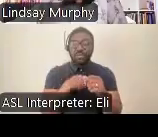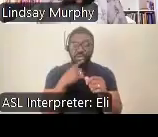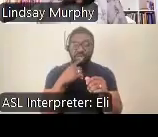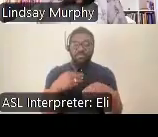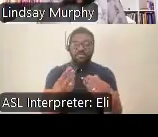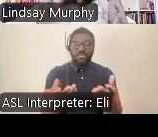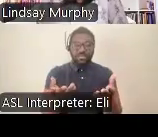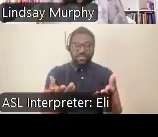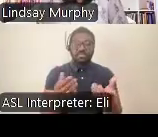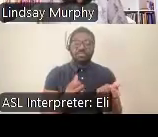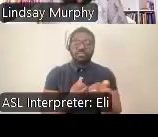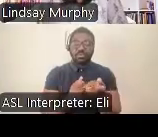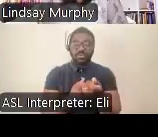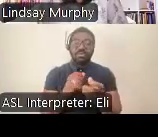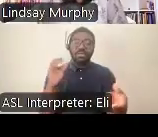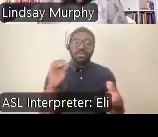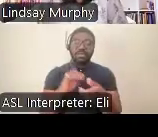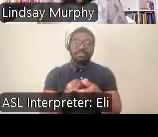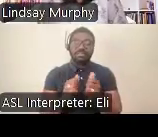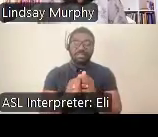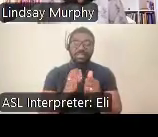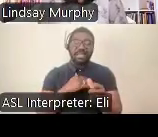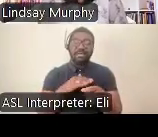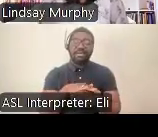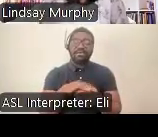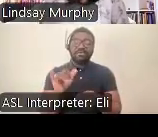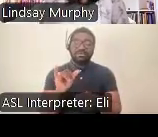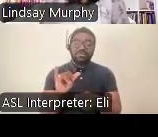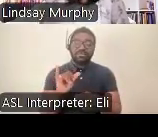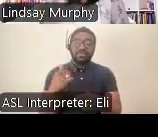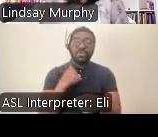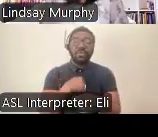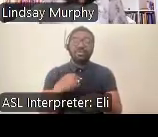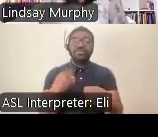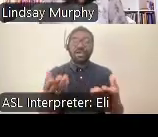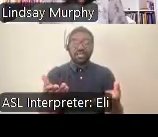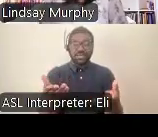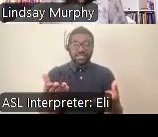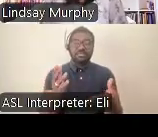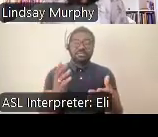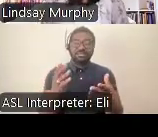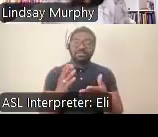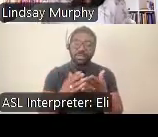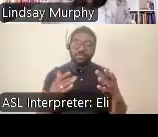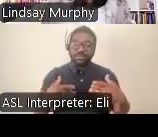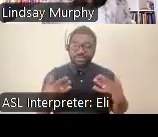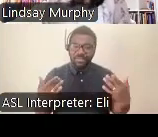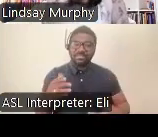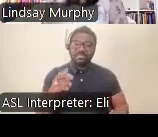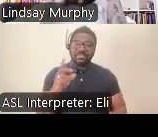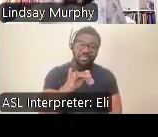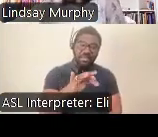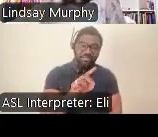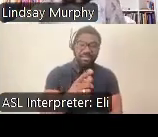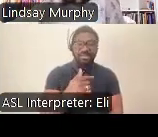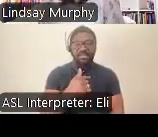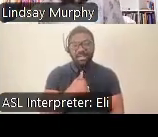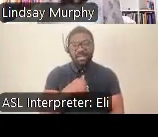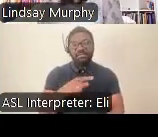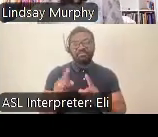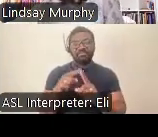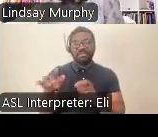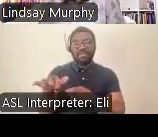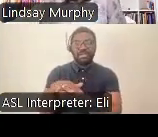areas as well. So we have been providing some events. So we've partnered together, David and I, in different areas. We kind of